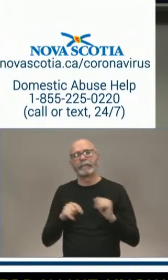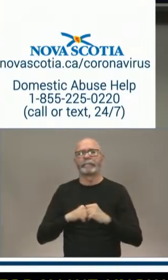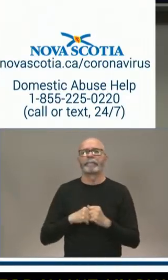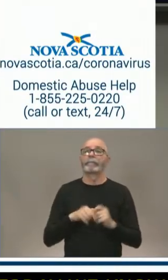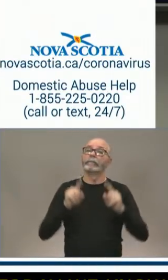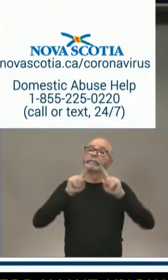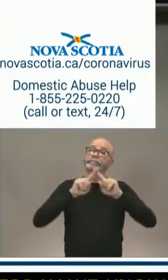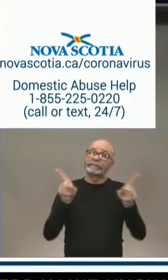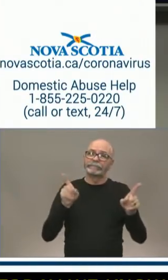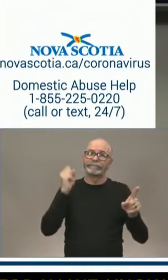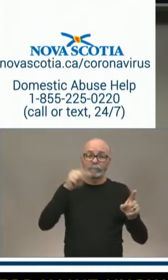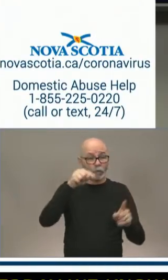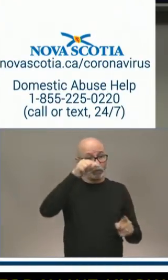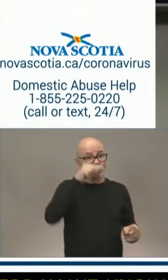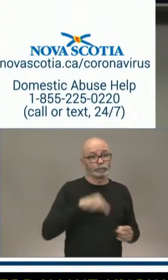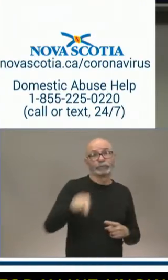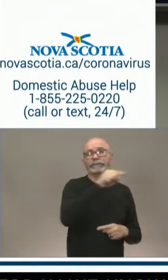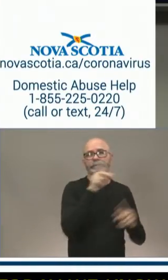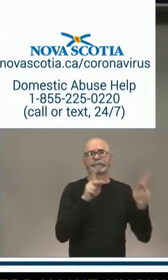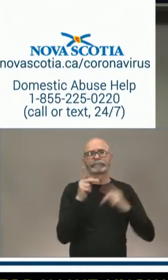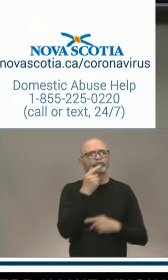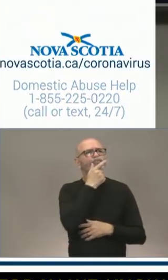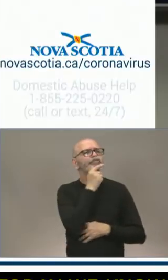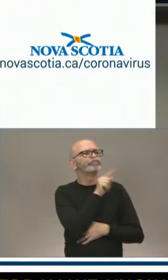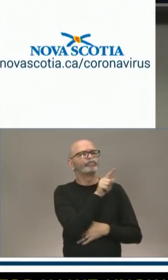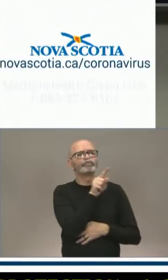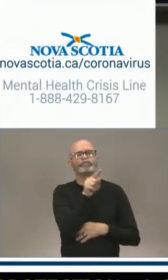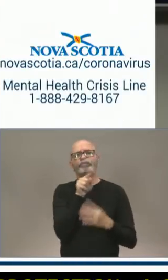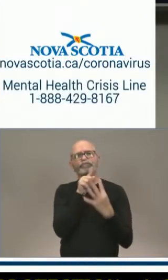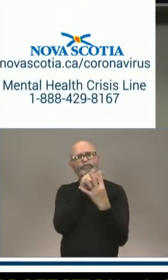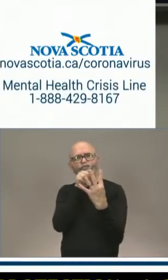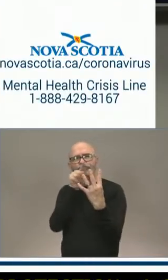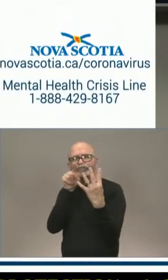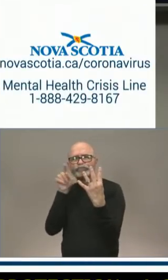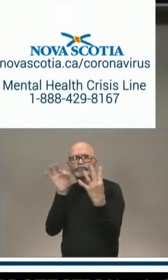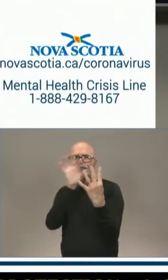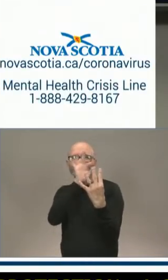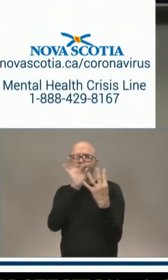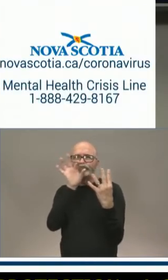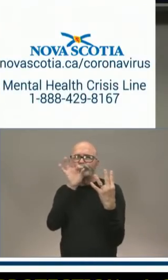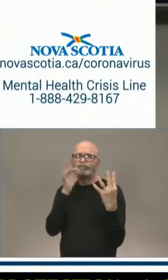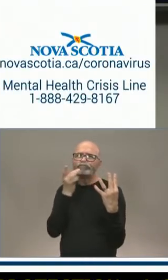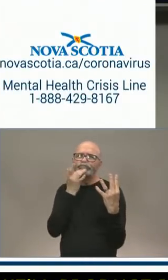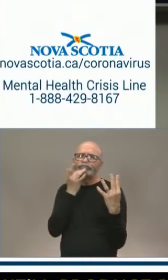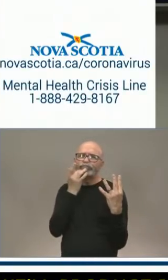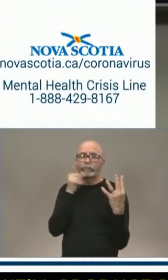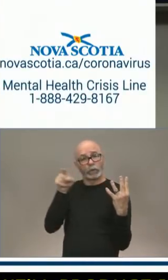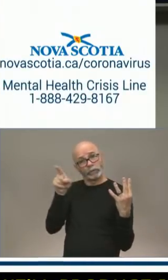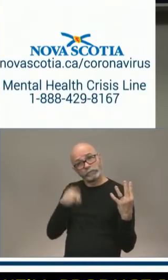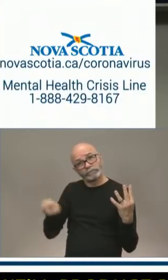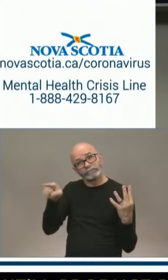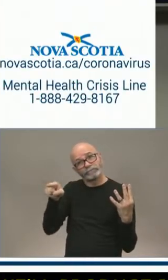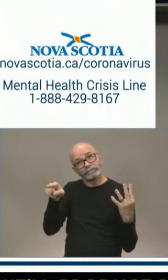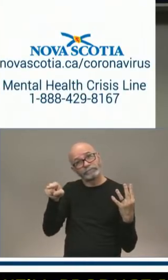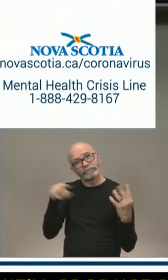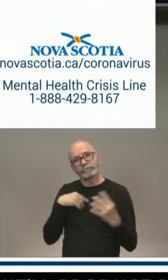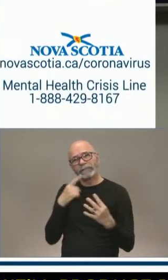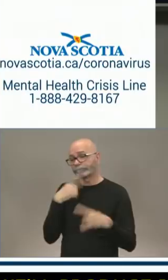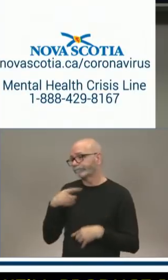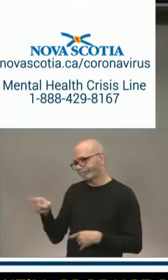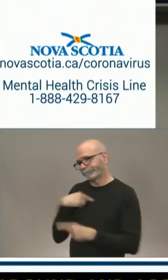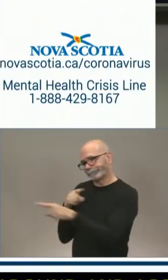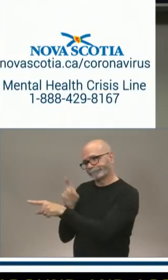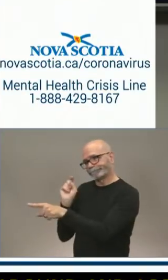take around and assess that. Ultimately, we want to make sure Nova Scotians, we're not going to tell them what to do around these two,